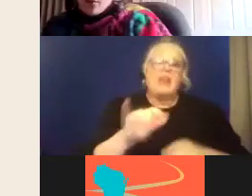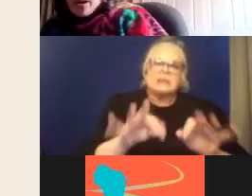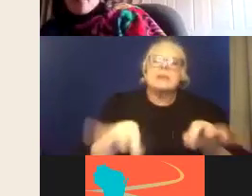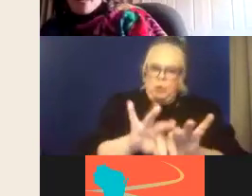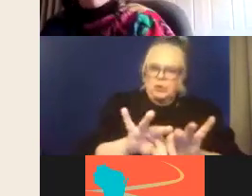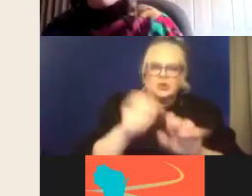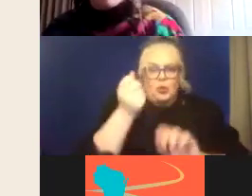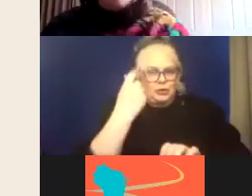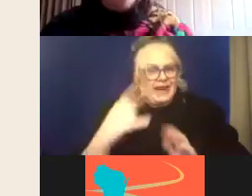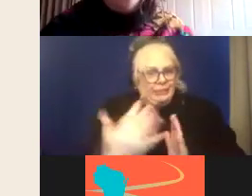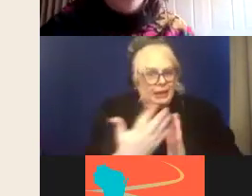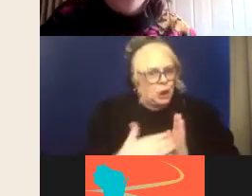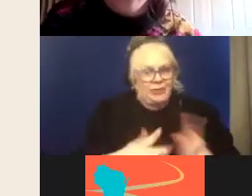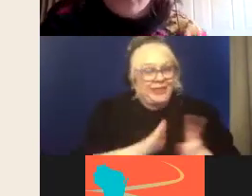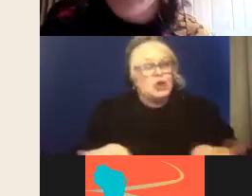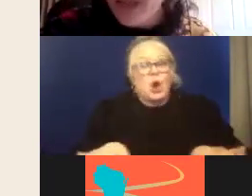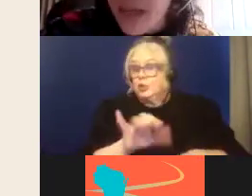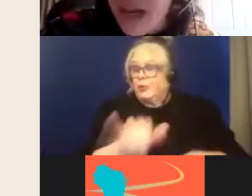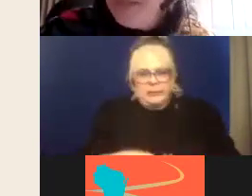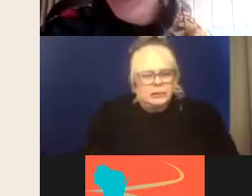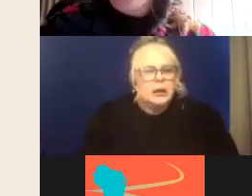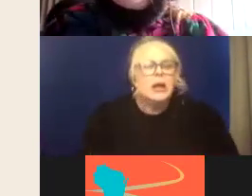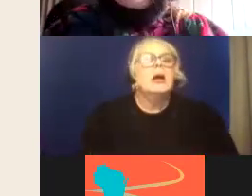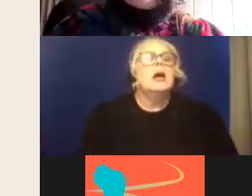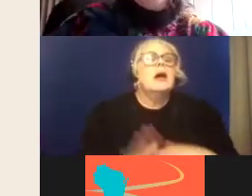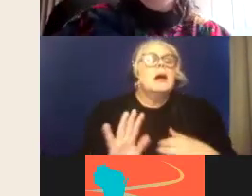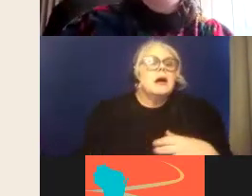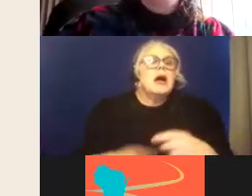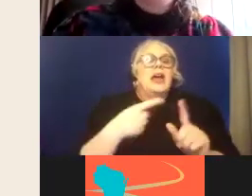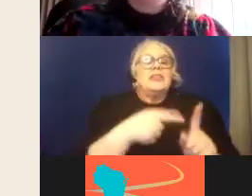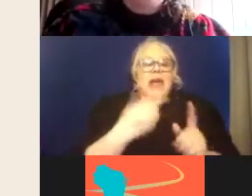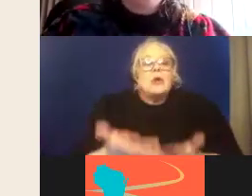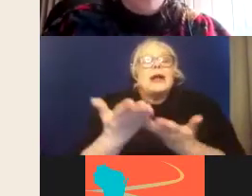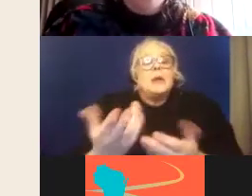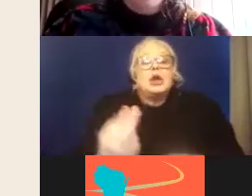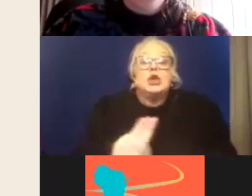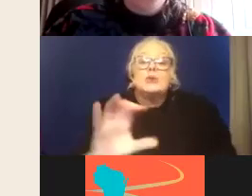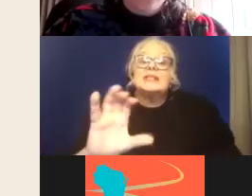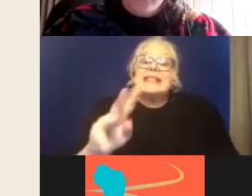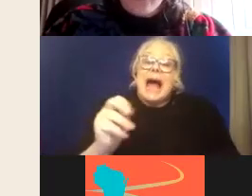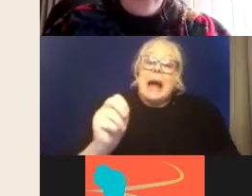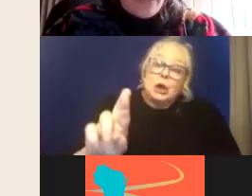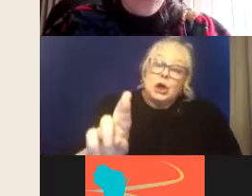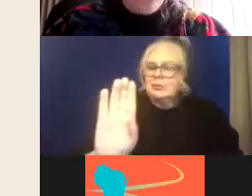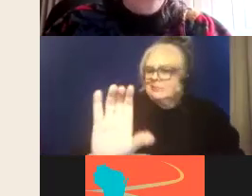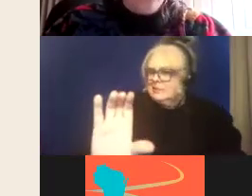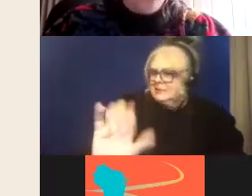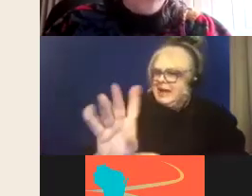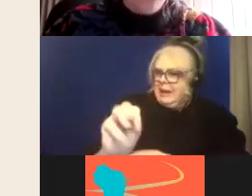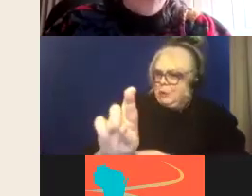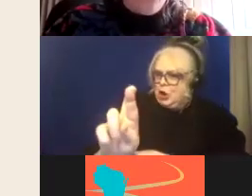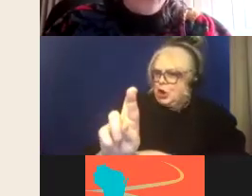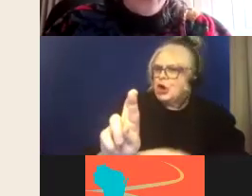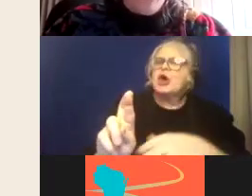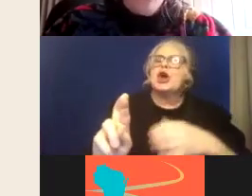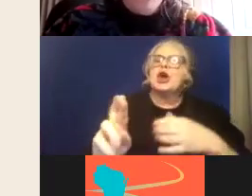ICAC recommends that you report using the cyber tip line. This method can save survivors from unnecessary engagement with